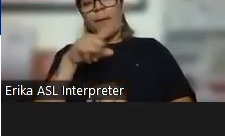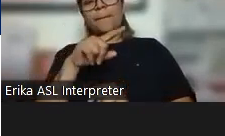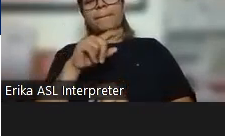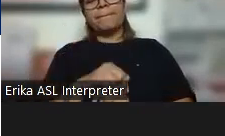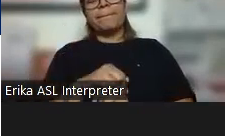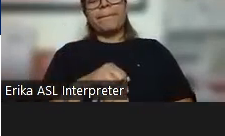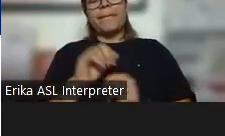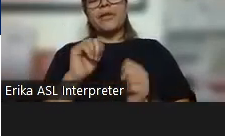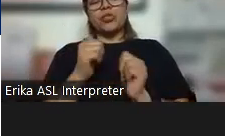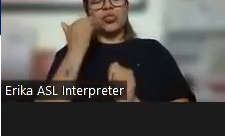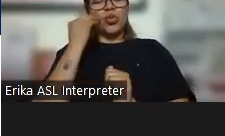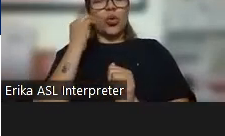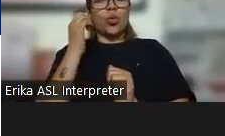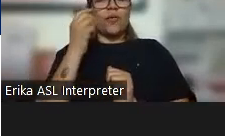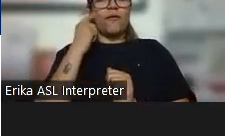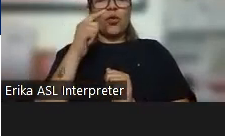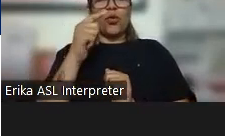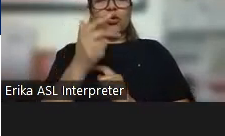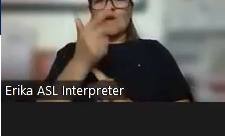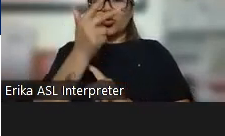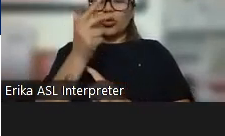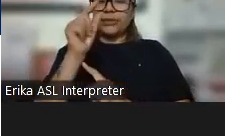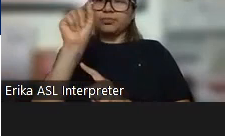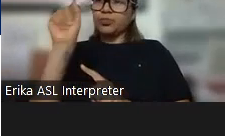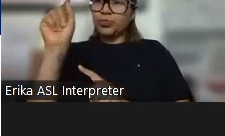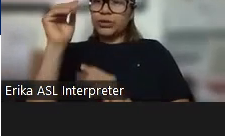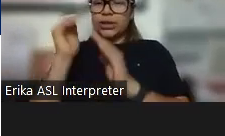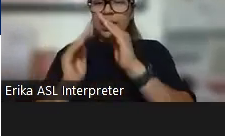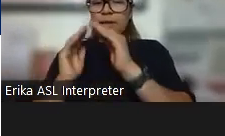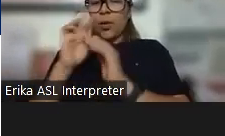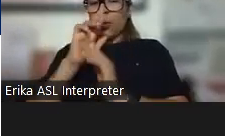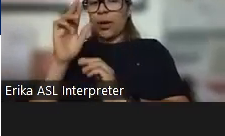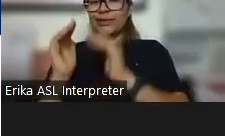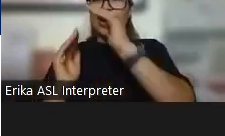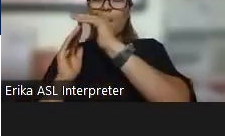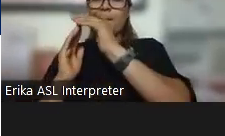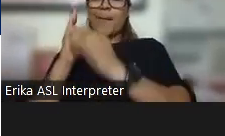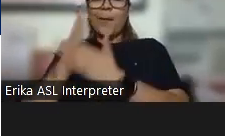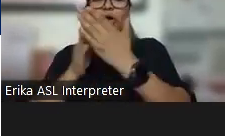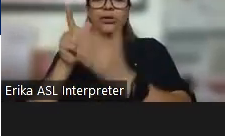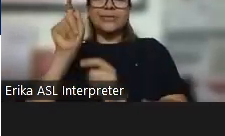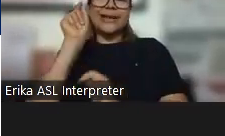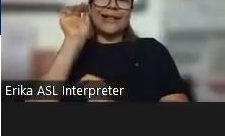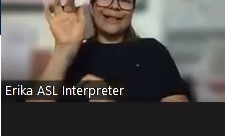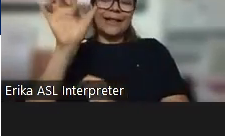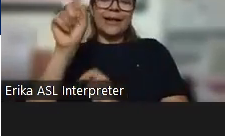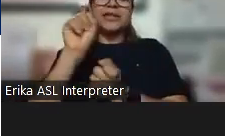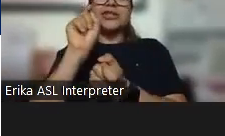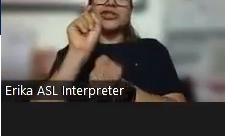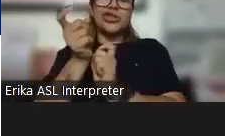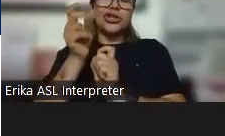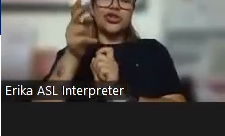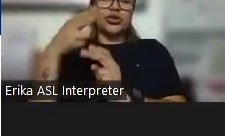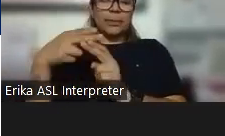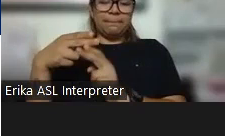over the 3 dots. They will be in the upper right of your video display, and then select